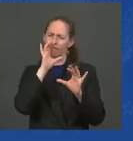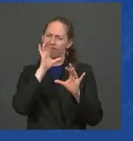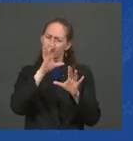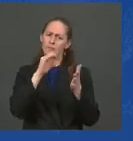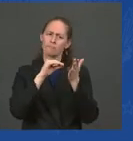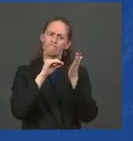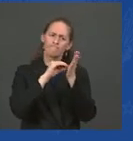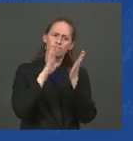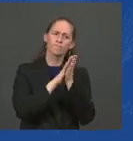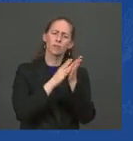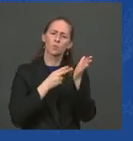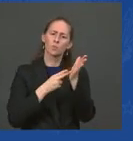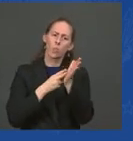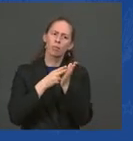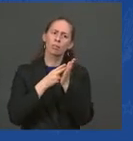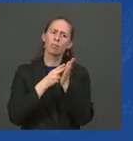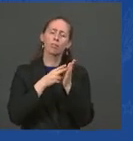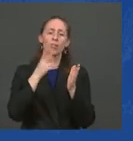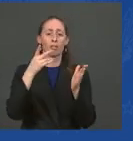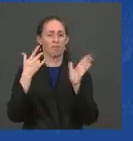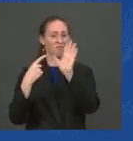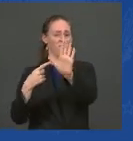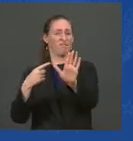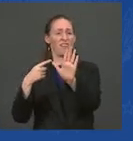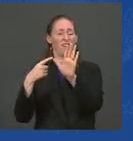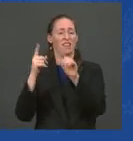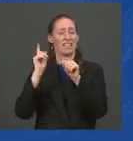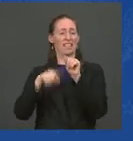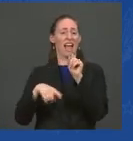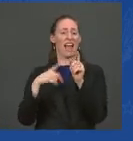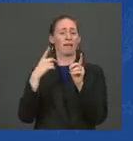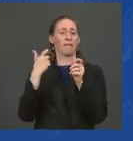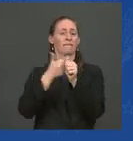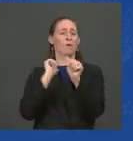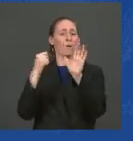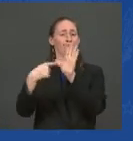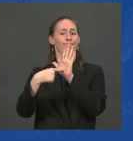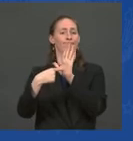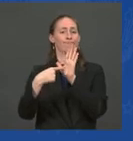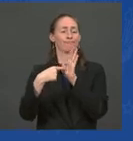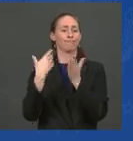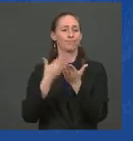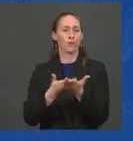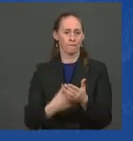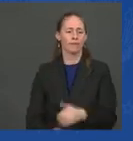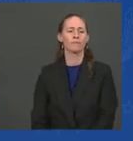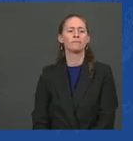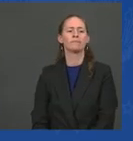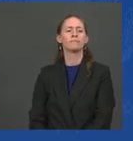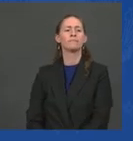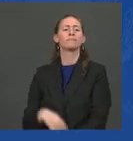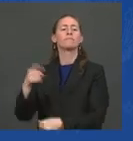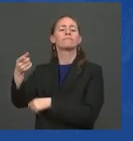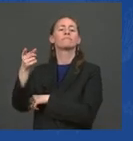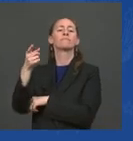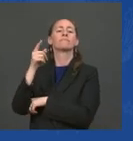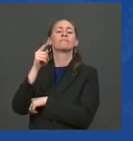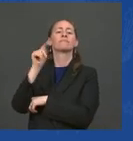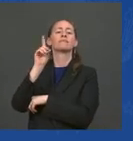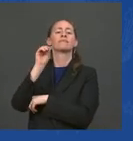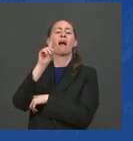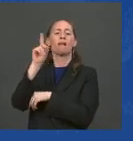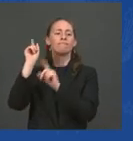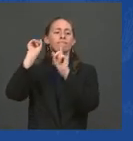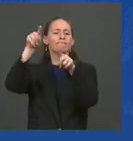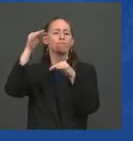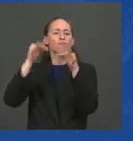be denied. In court, Tom Dodd built a case fact by fact, using